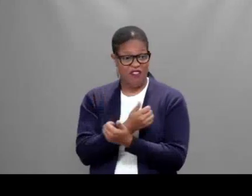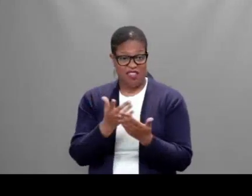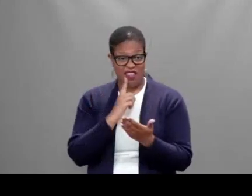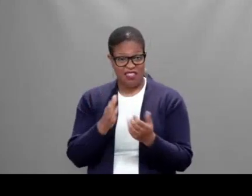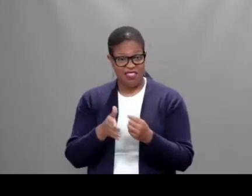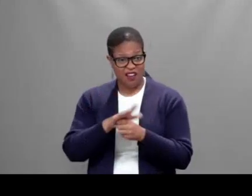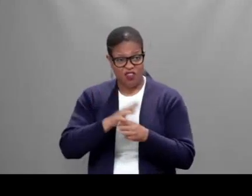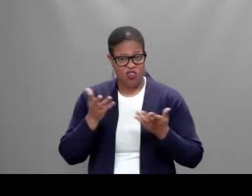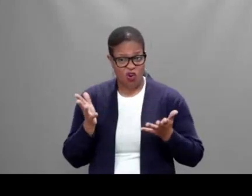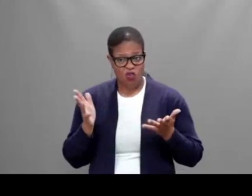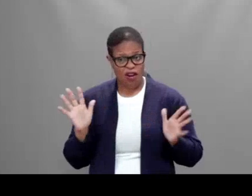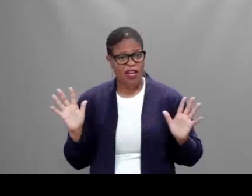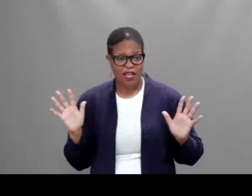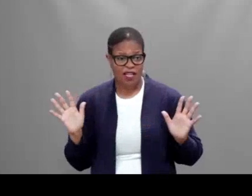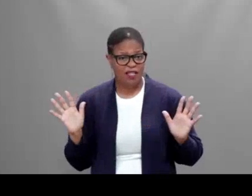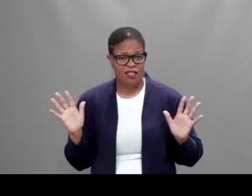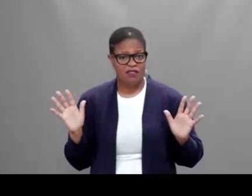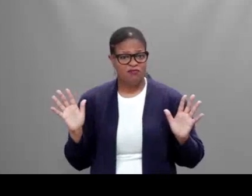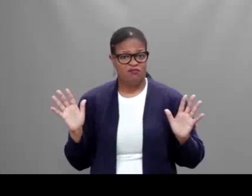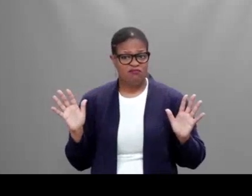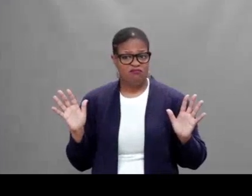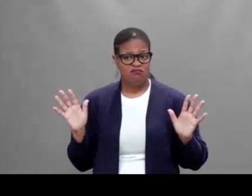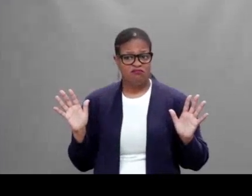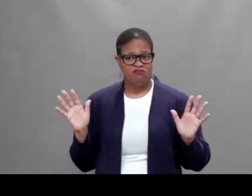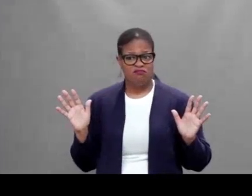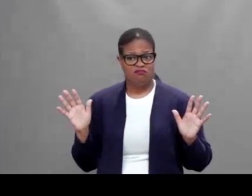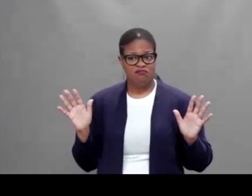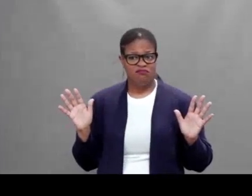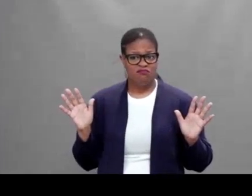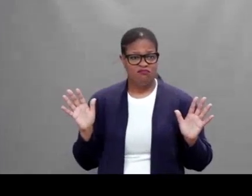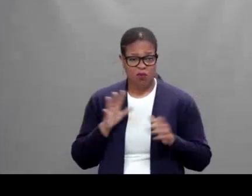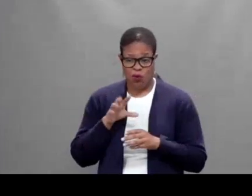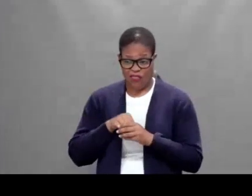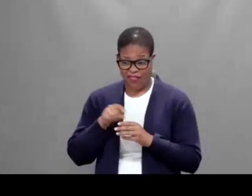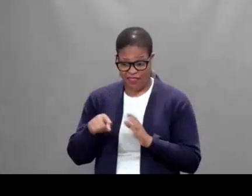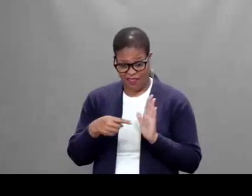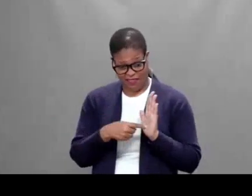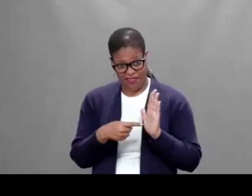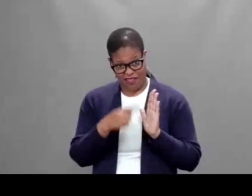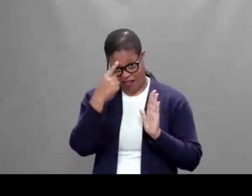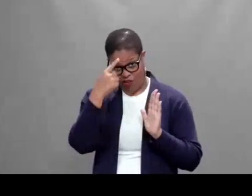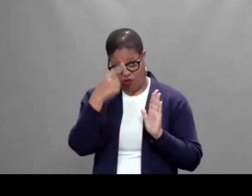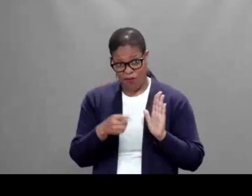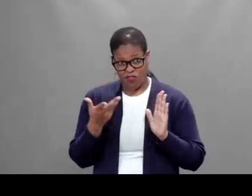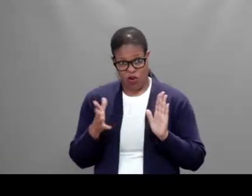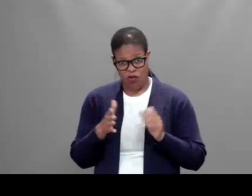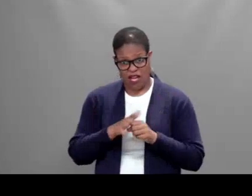is covered within this agreement.